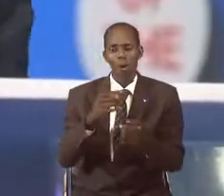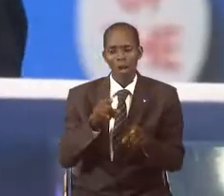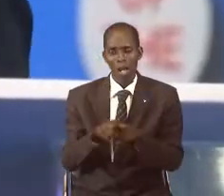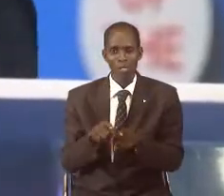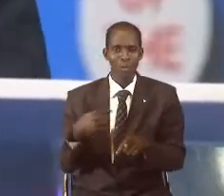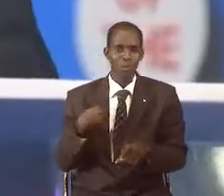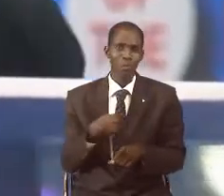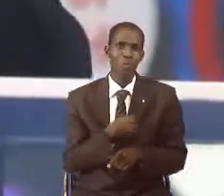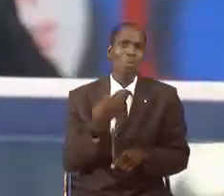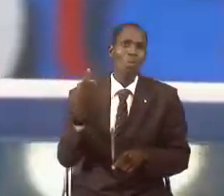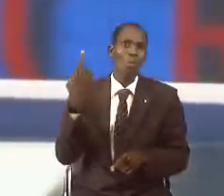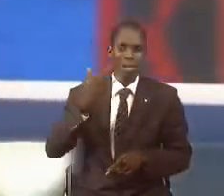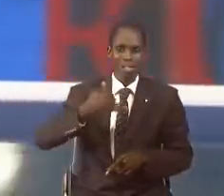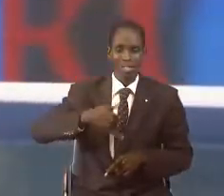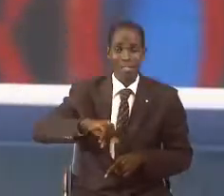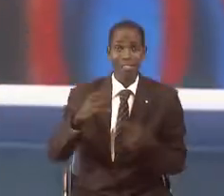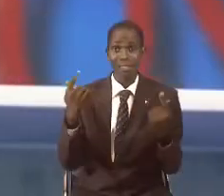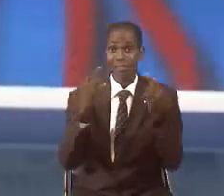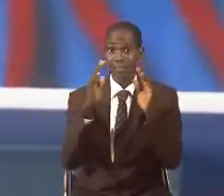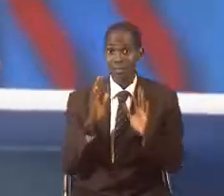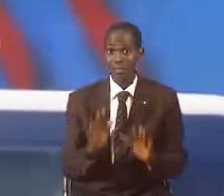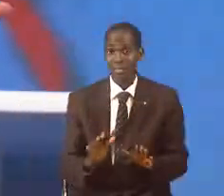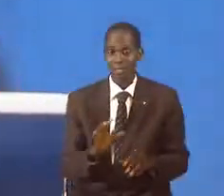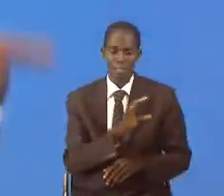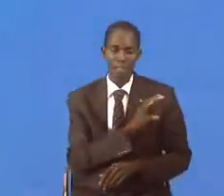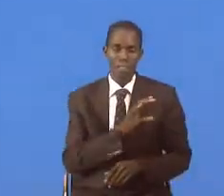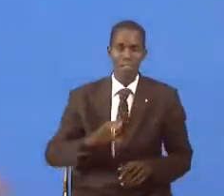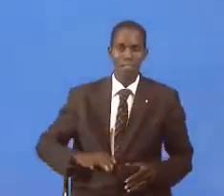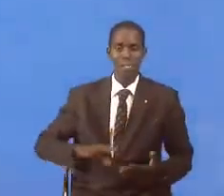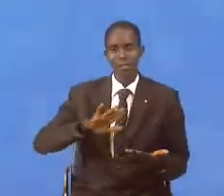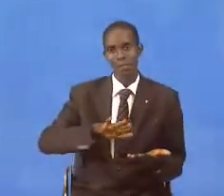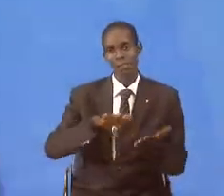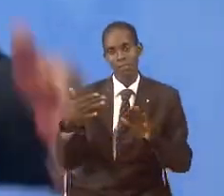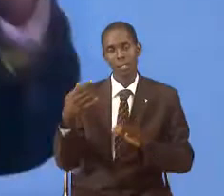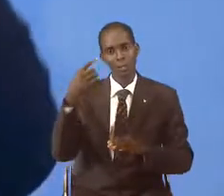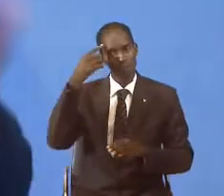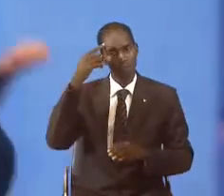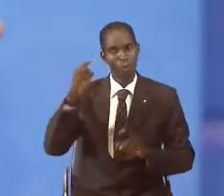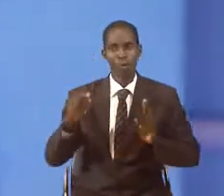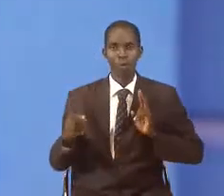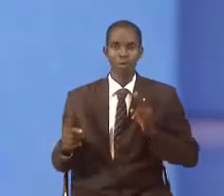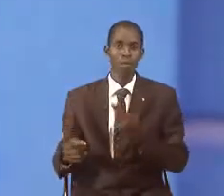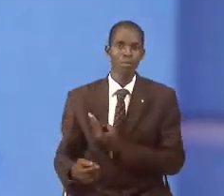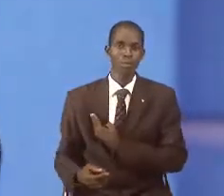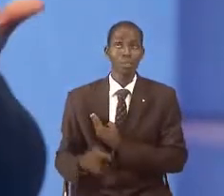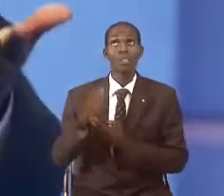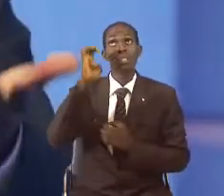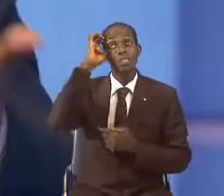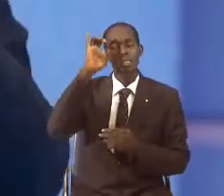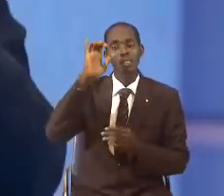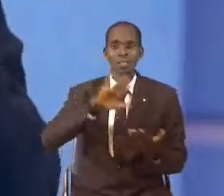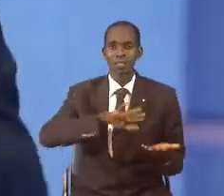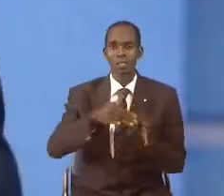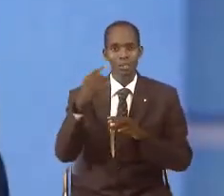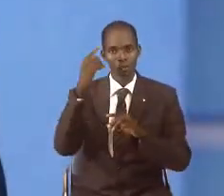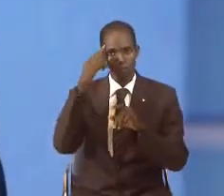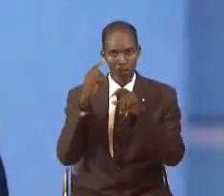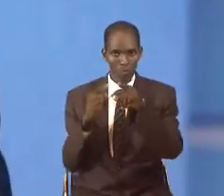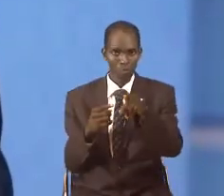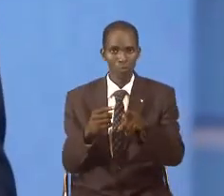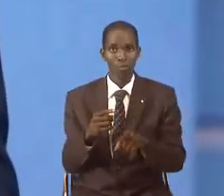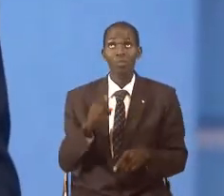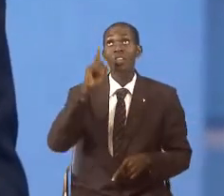good society, while we were yet sinners, Christ died for